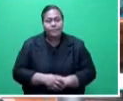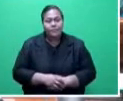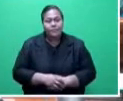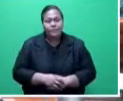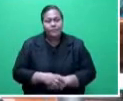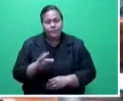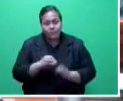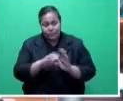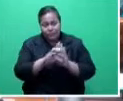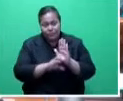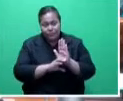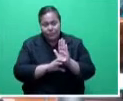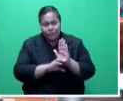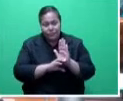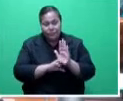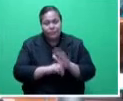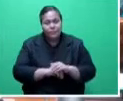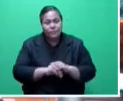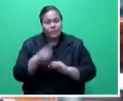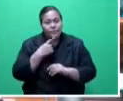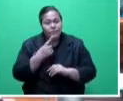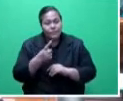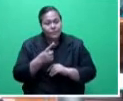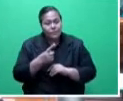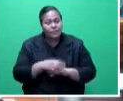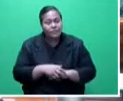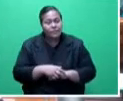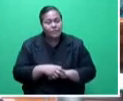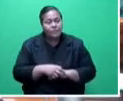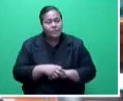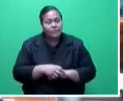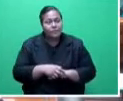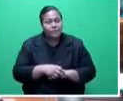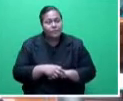this Constitution, Mr. Speaker, sir. It says that